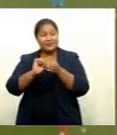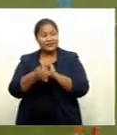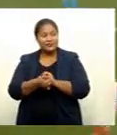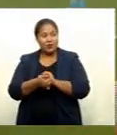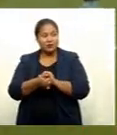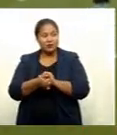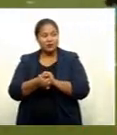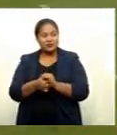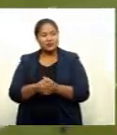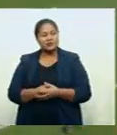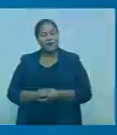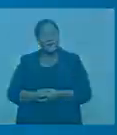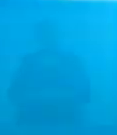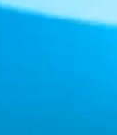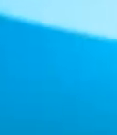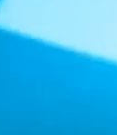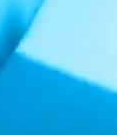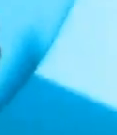saves best for last.